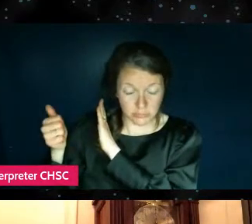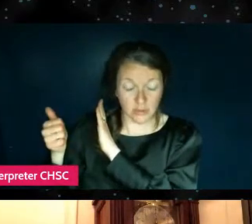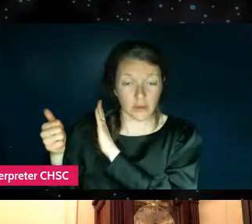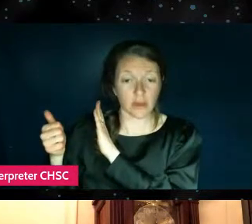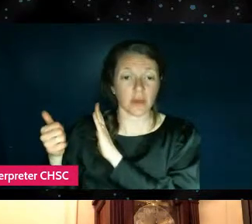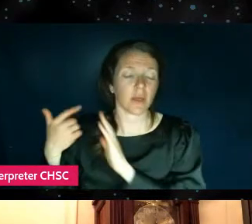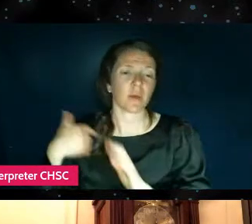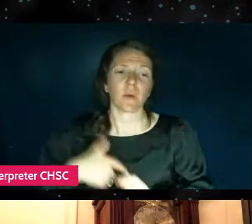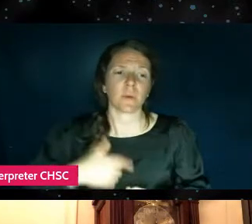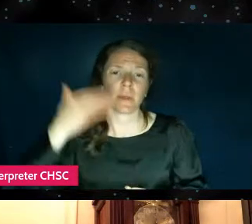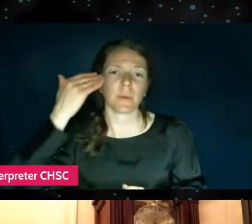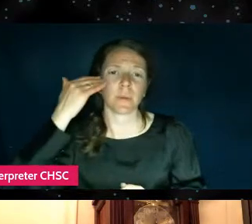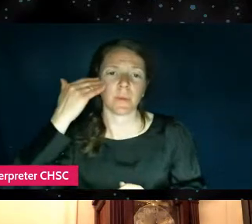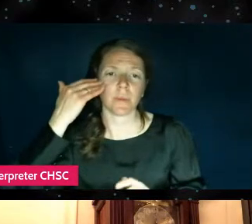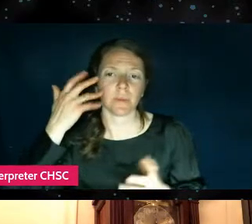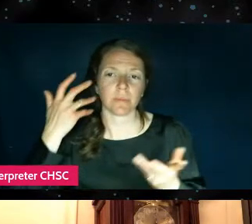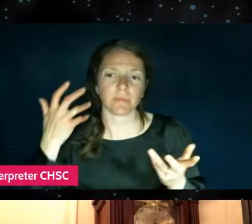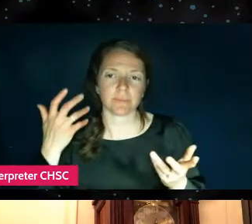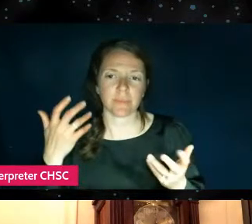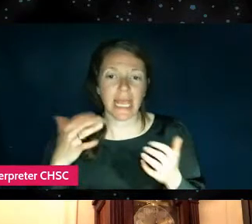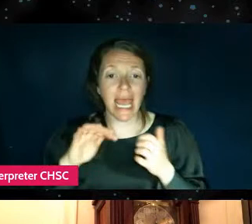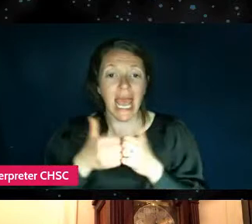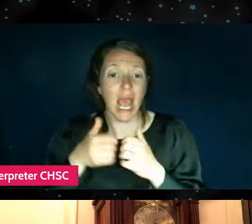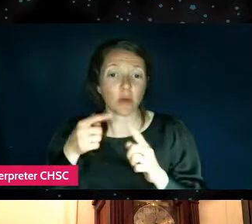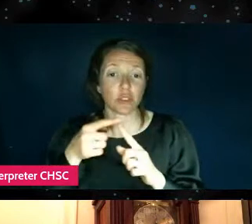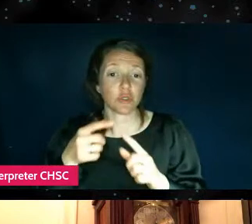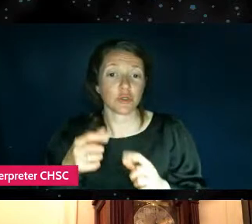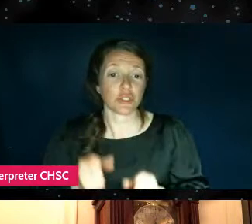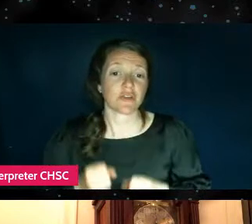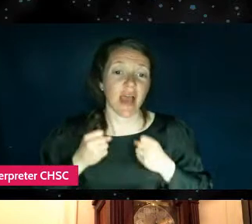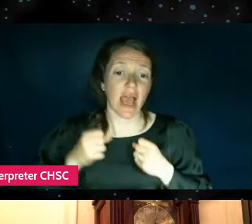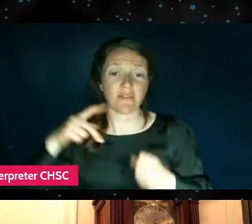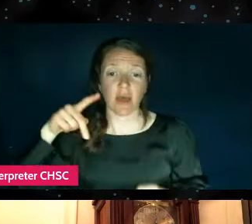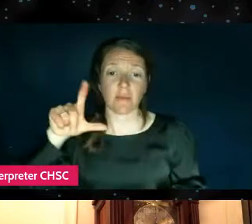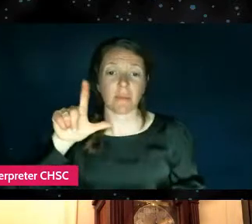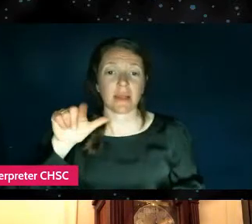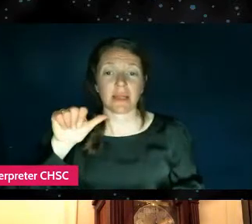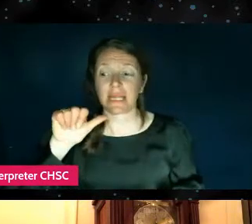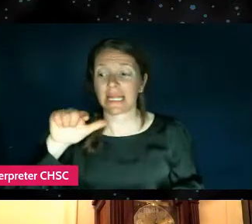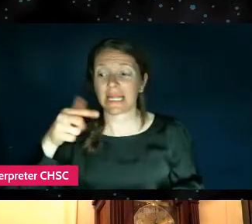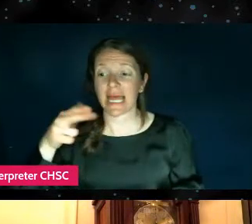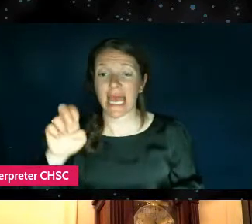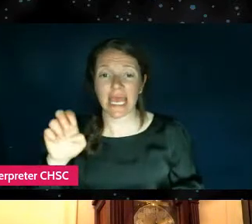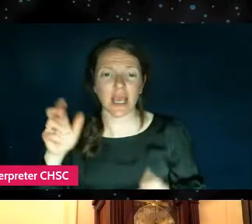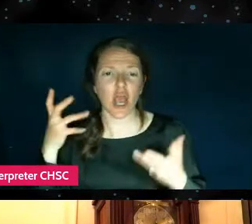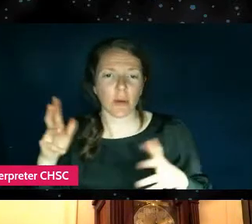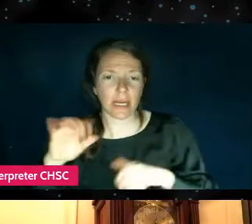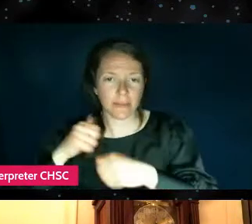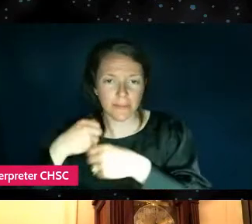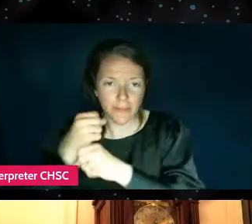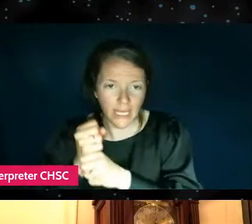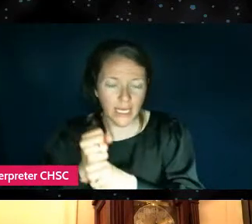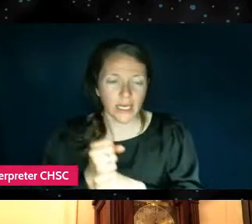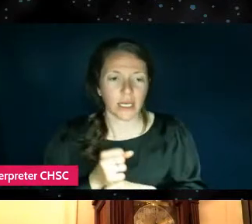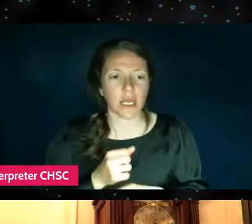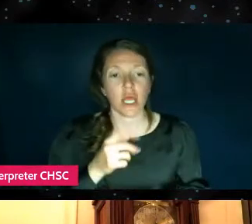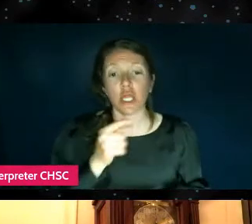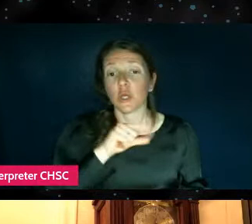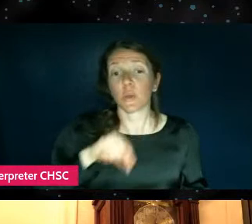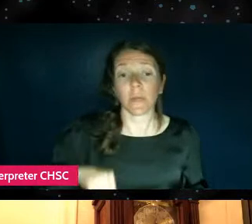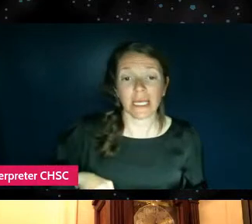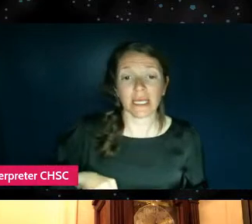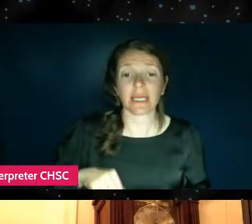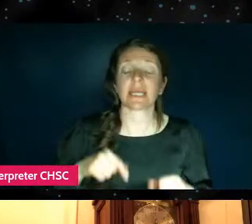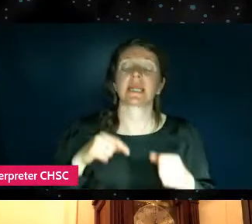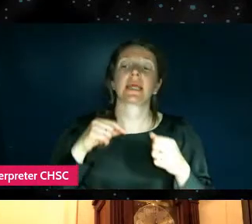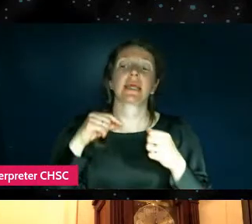that, How to Survive a Plague existed. We knew that the Queen existed. We knew that Paris is